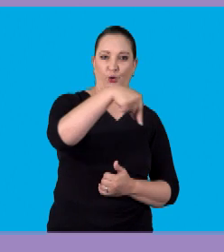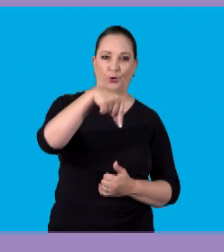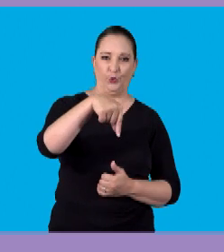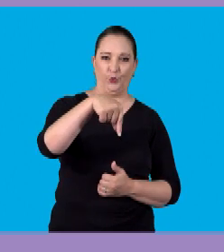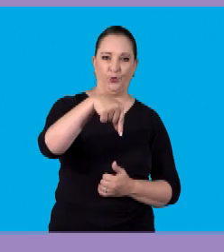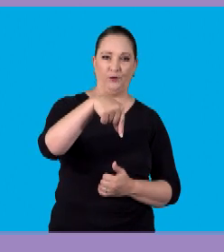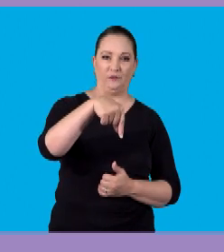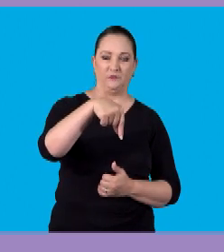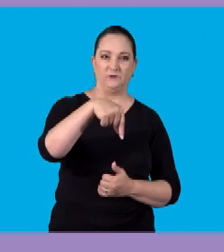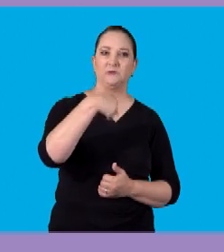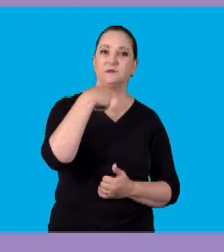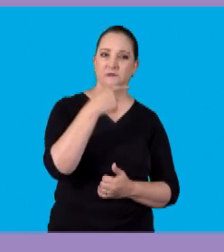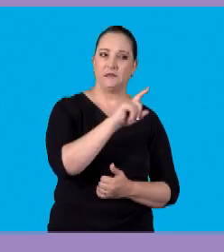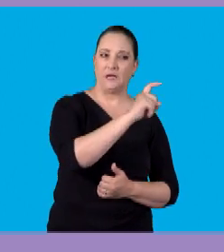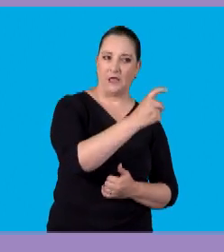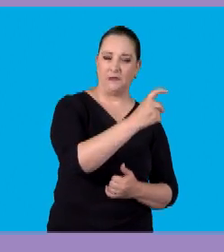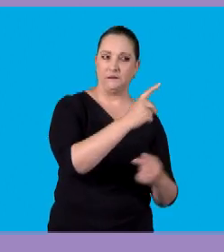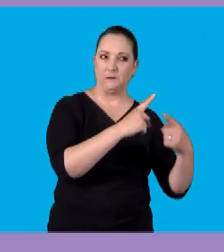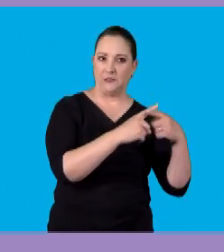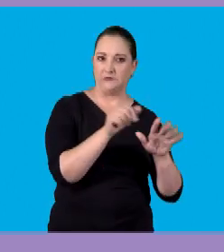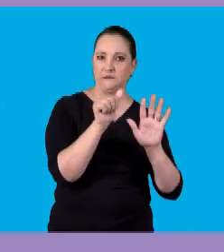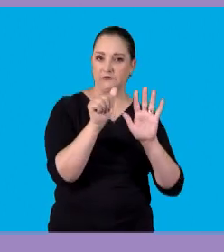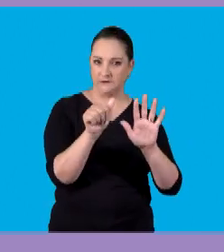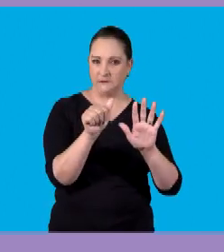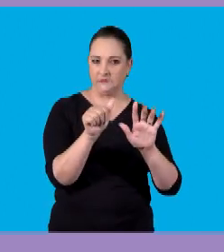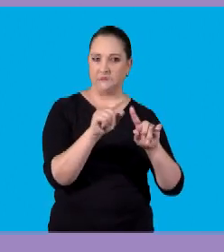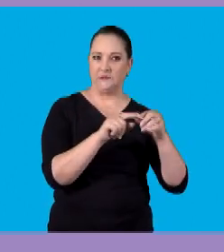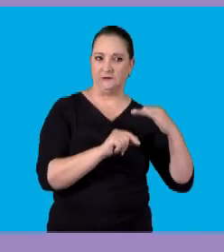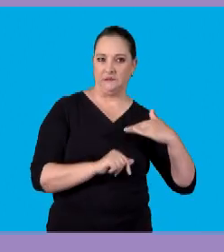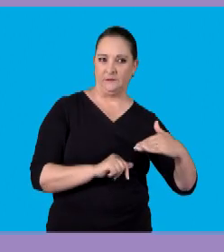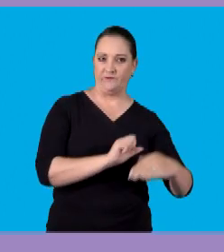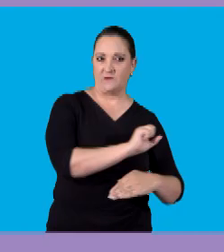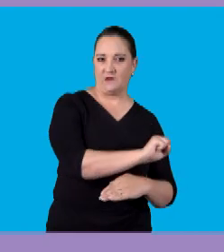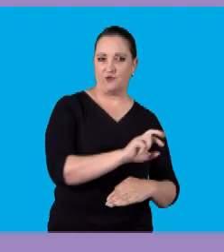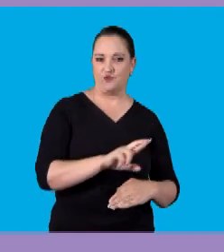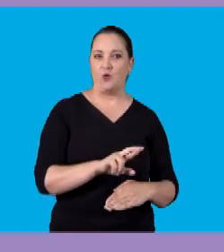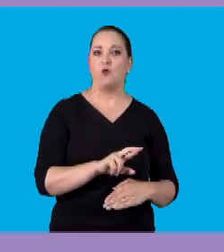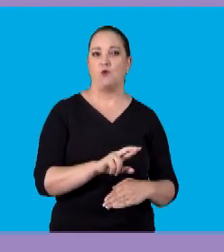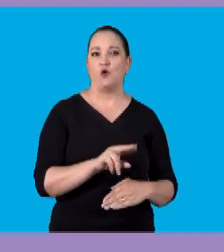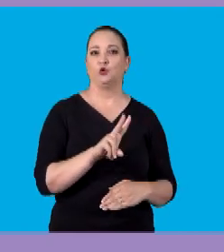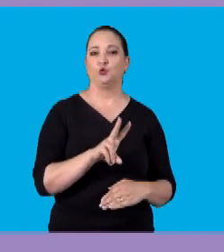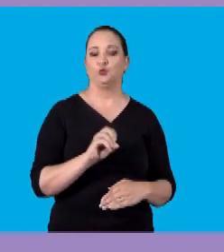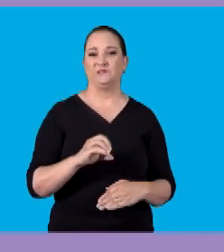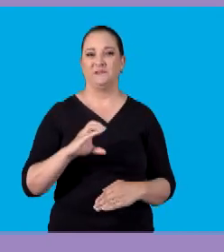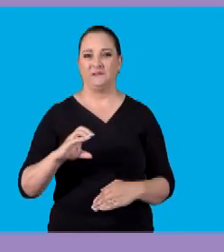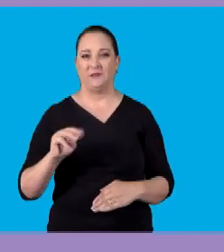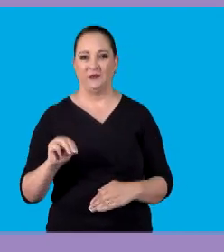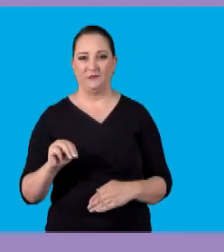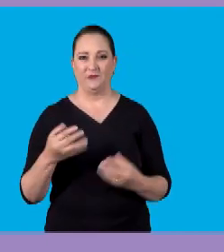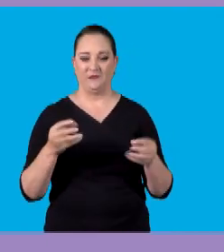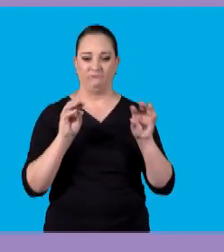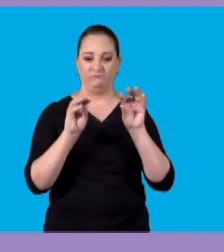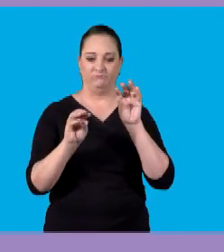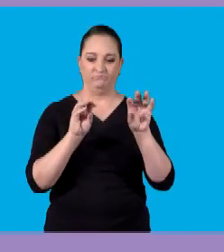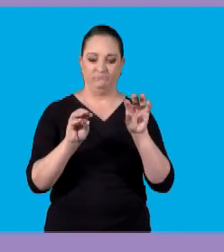plus 6 and SR was given as 20 centimeters. Now, using the additive inverse of 6,